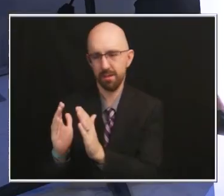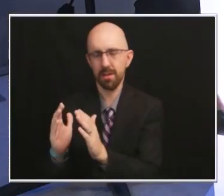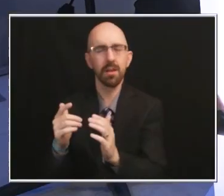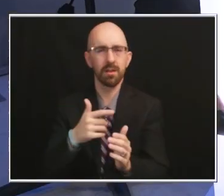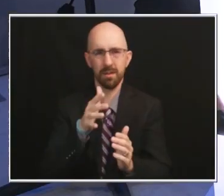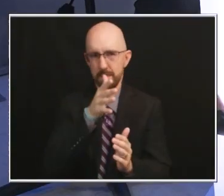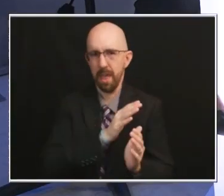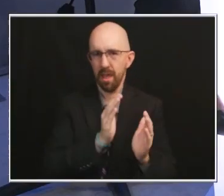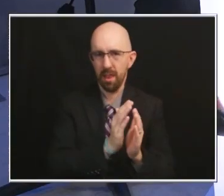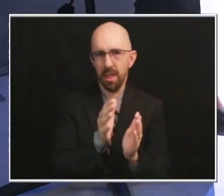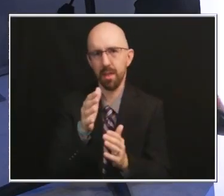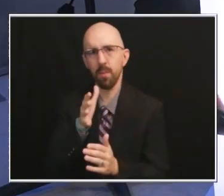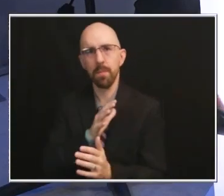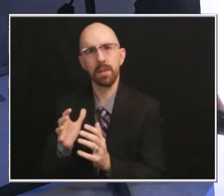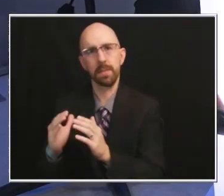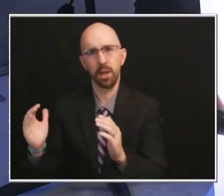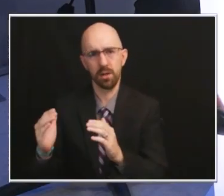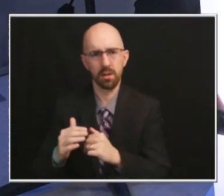connection with the brain,